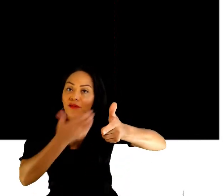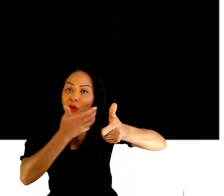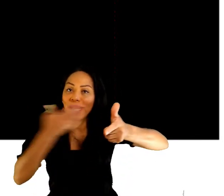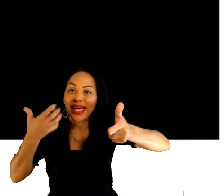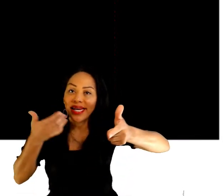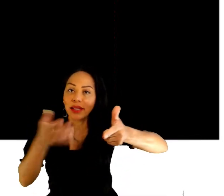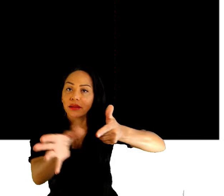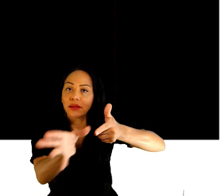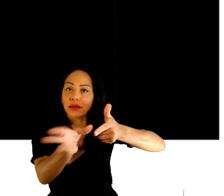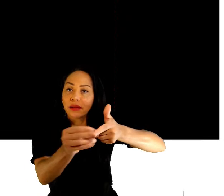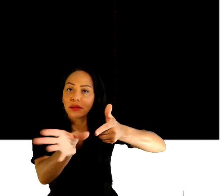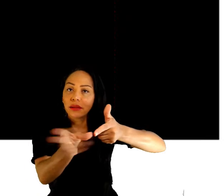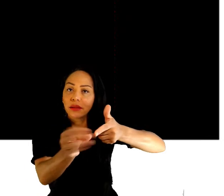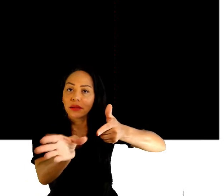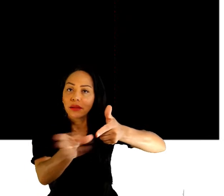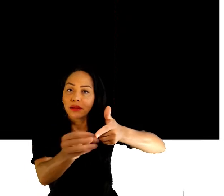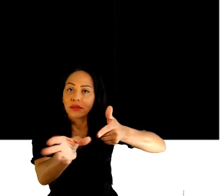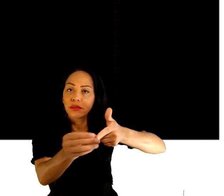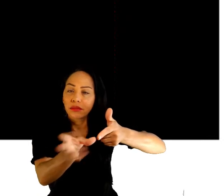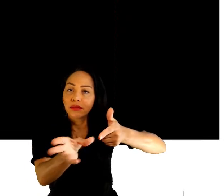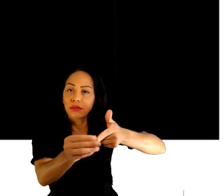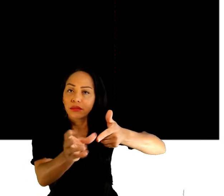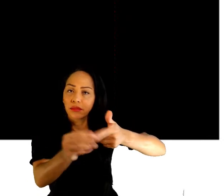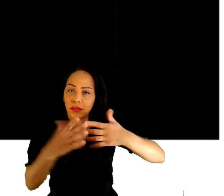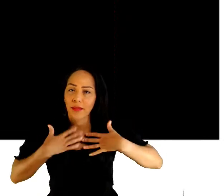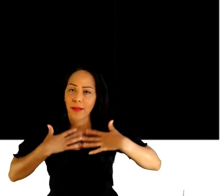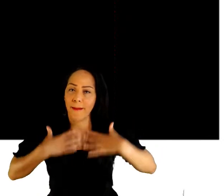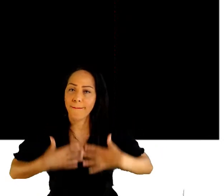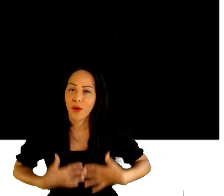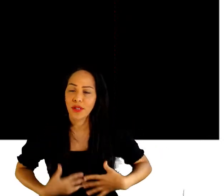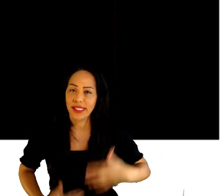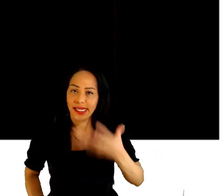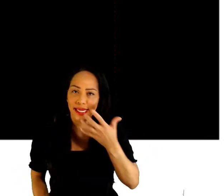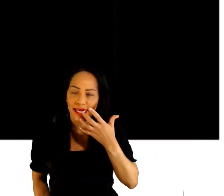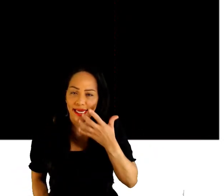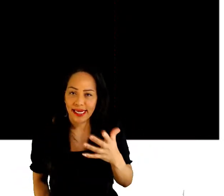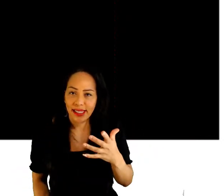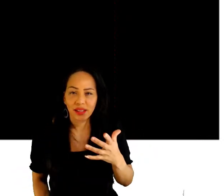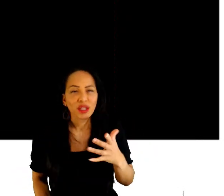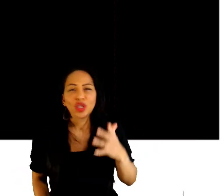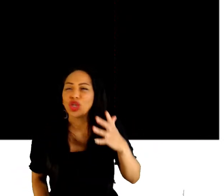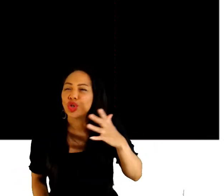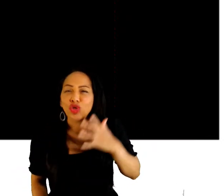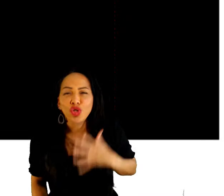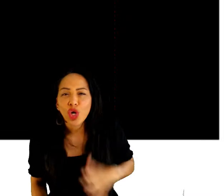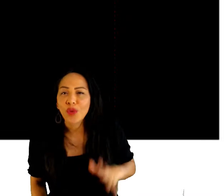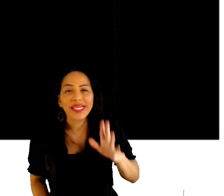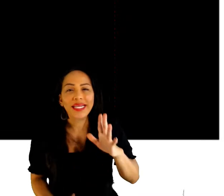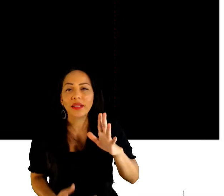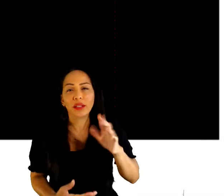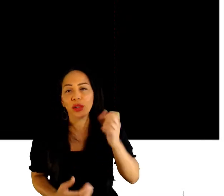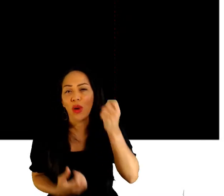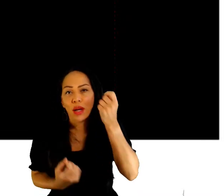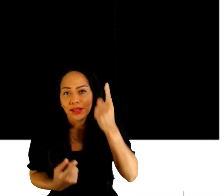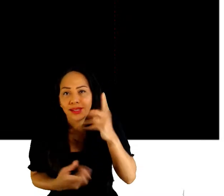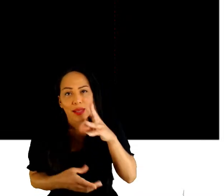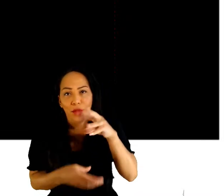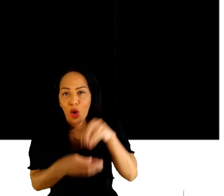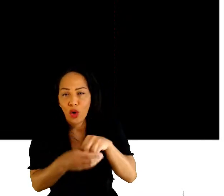it's a heat camera, it films my body heat, but it does need that context to understand sort of the marvel of it. Because